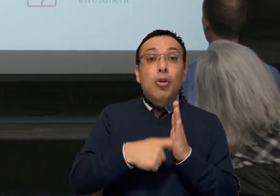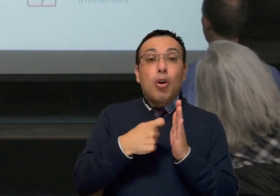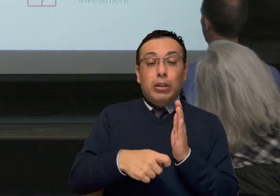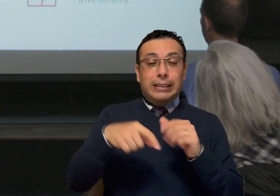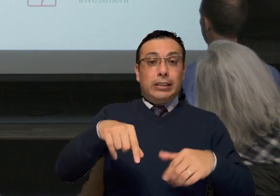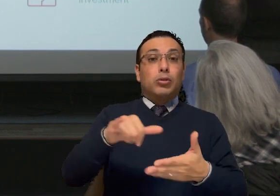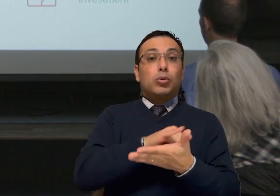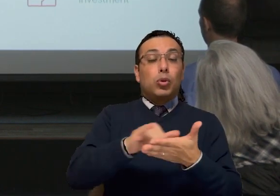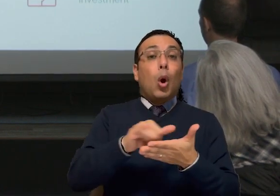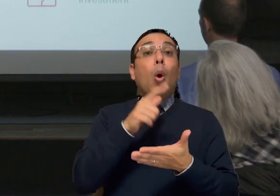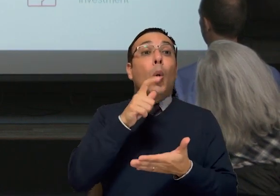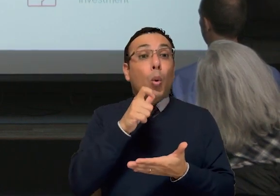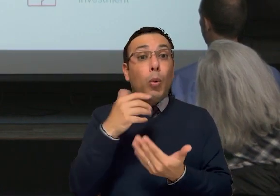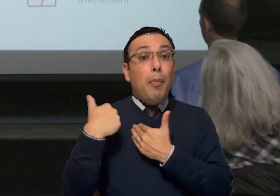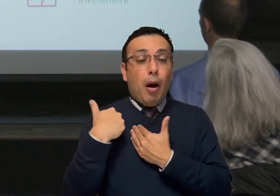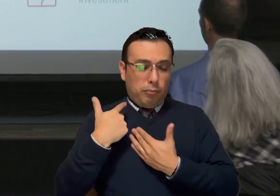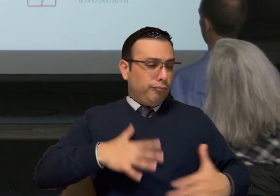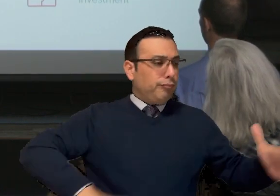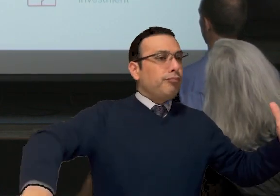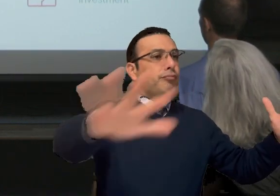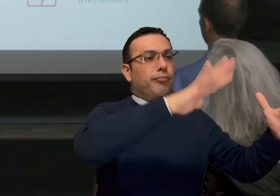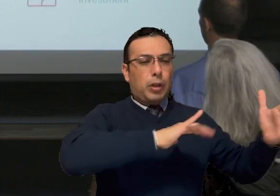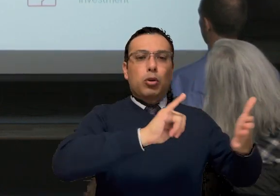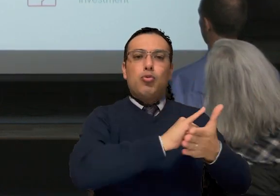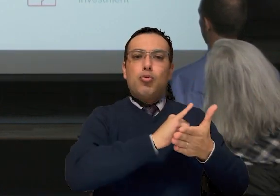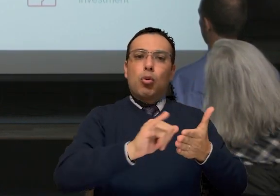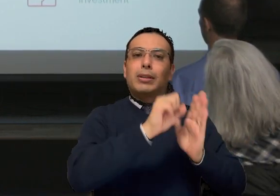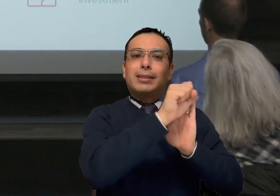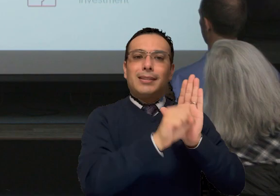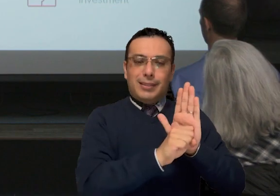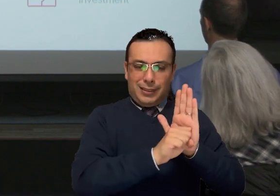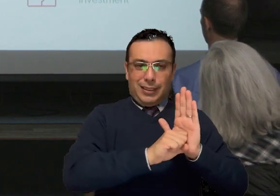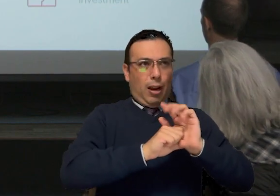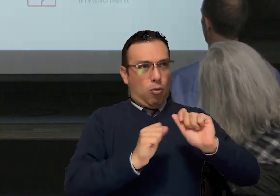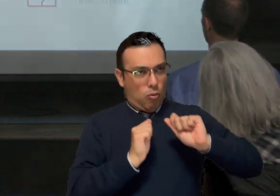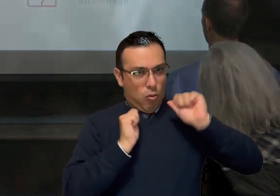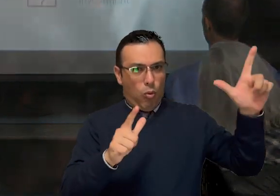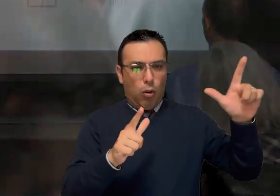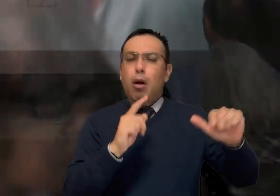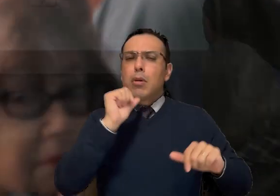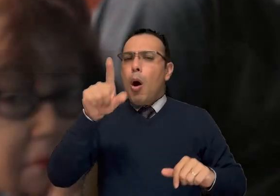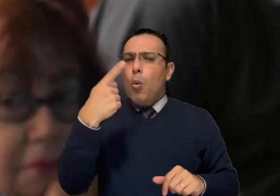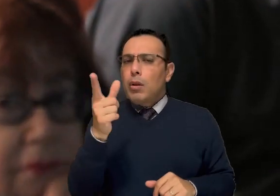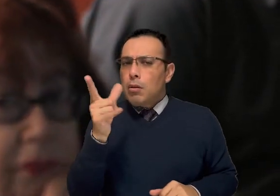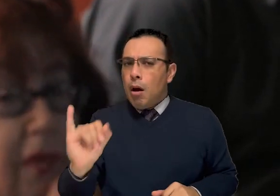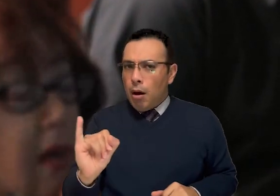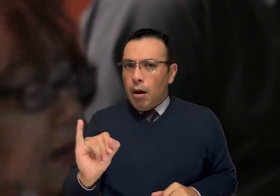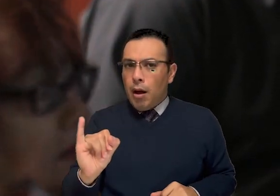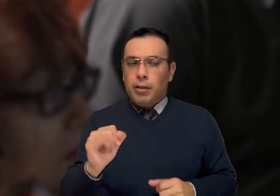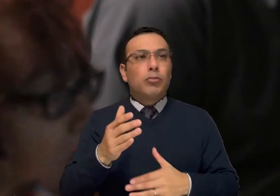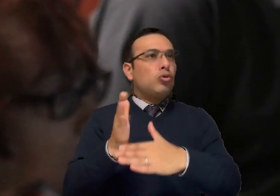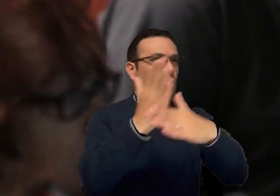by New Yorkers across the state of New York, not just the ones in this room and in these communities here.